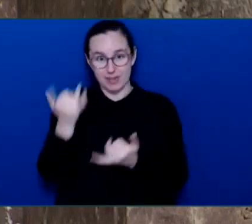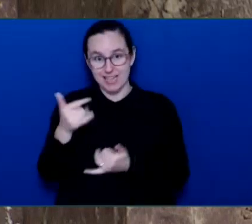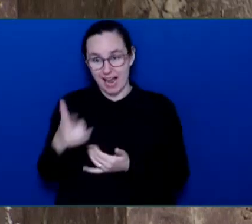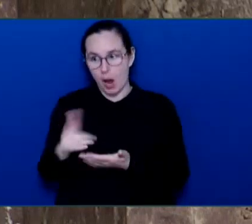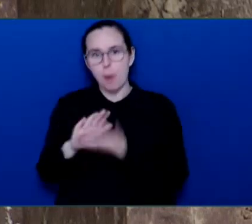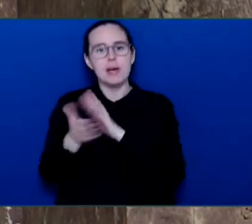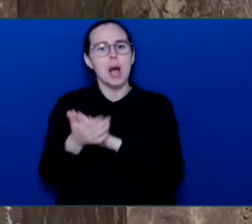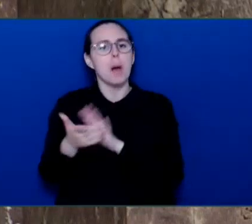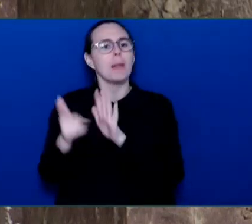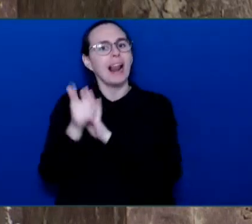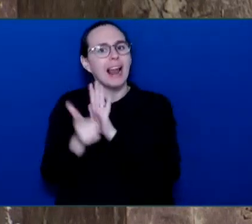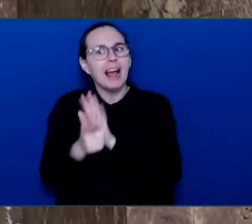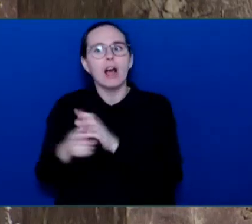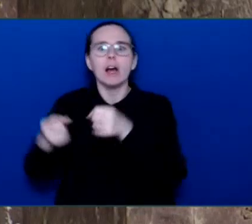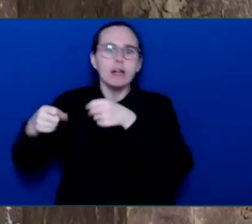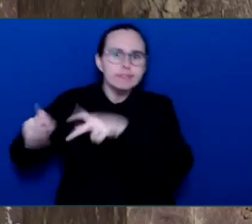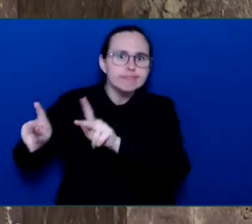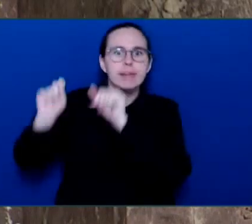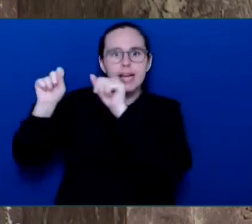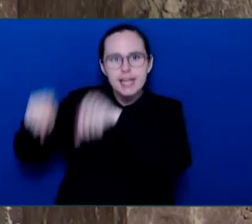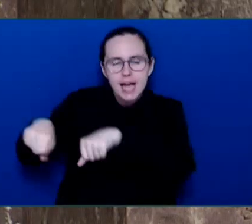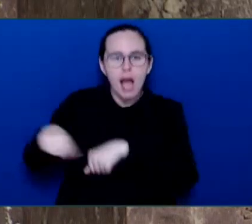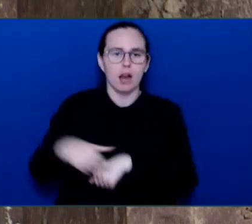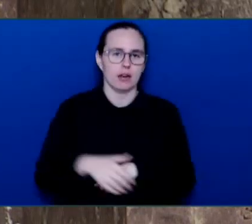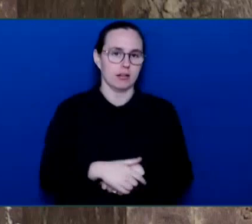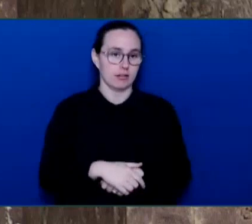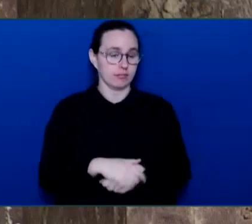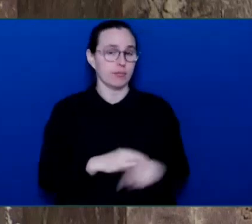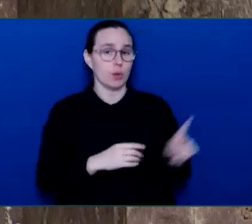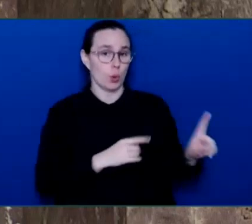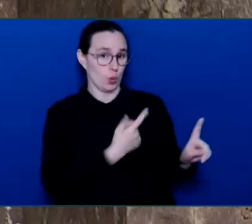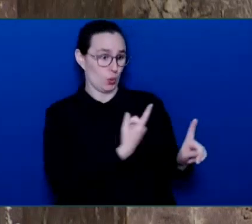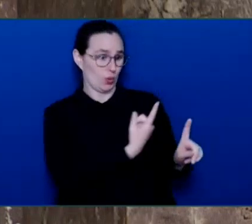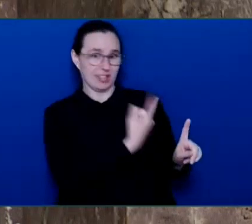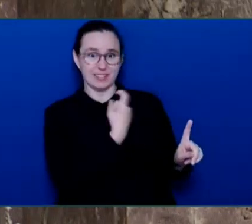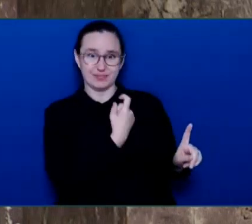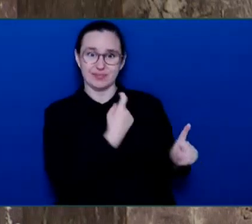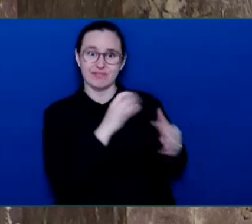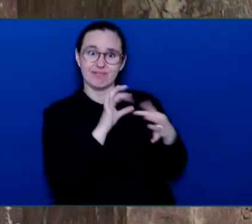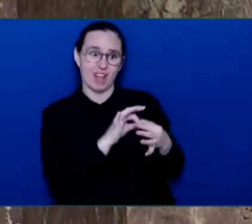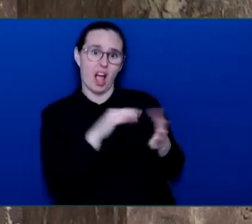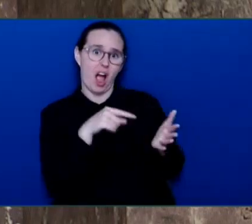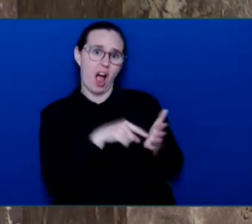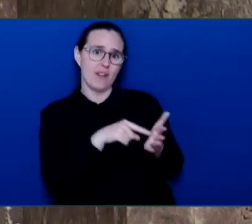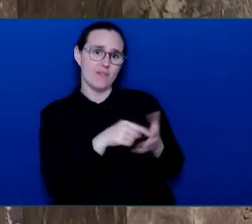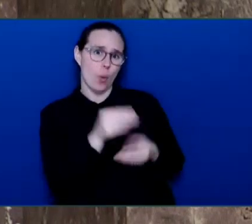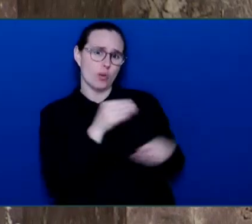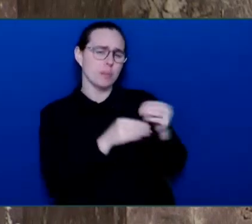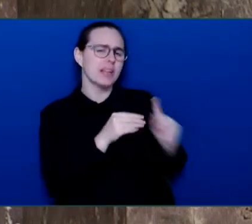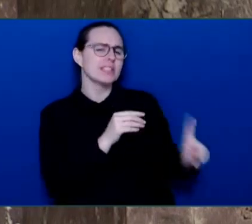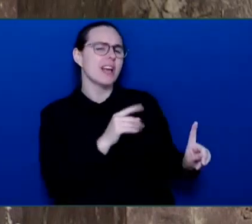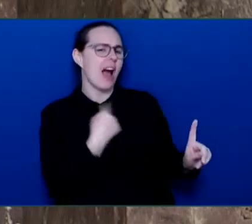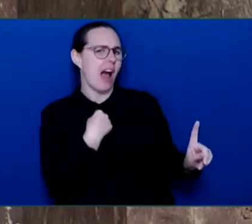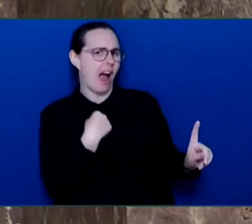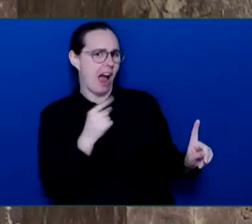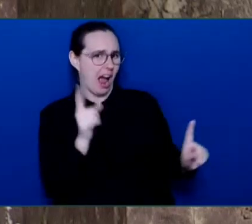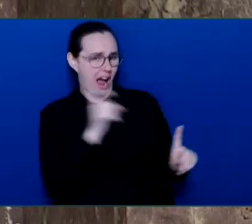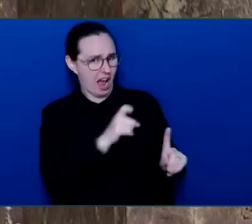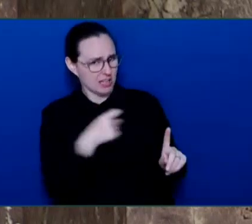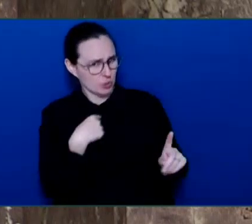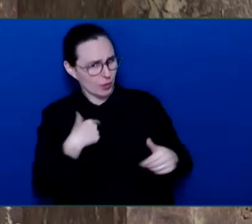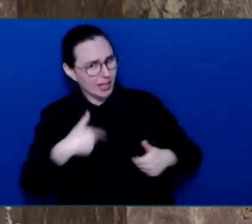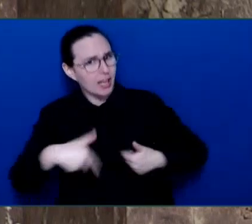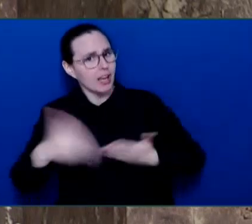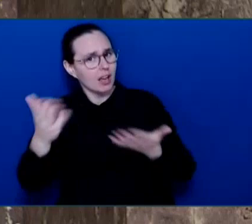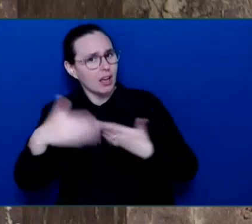about affordability, I ask him, why haven't they supported any measures that we've brought forward for housing? Why haven't they provided any